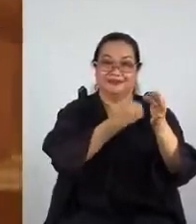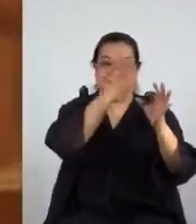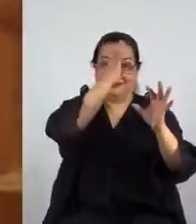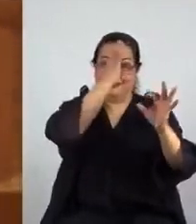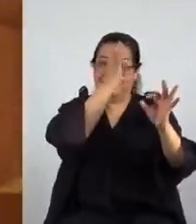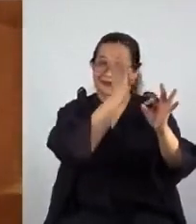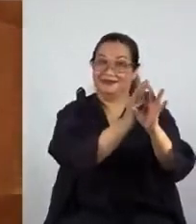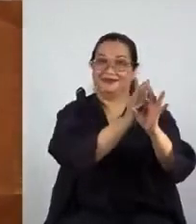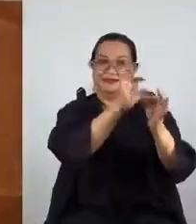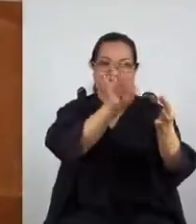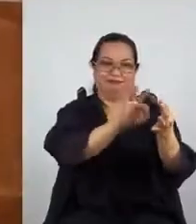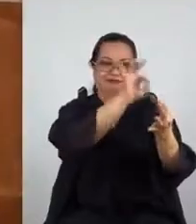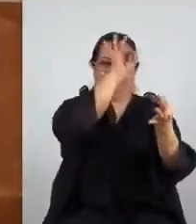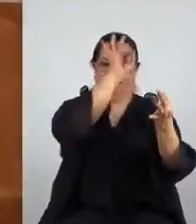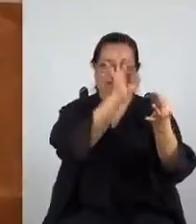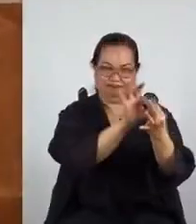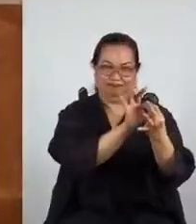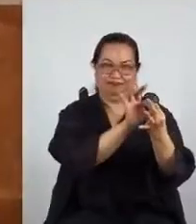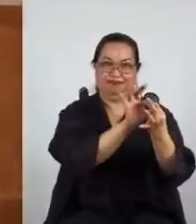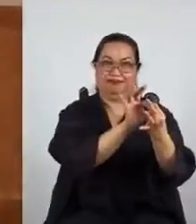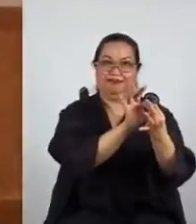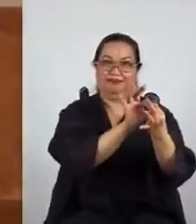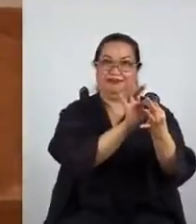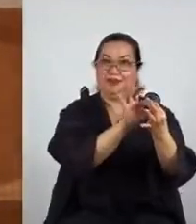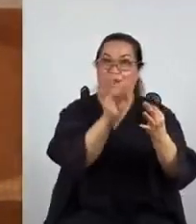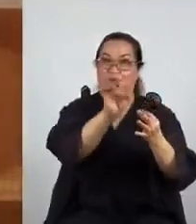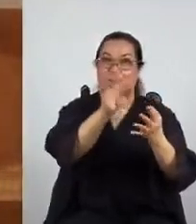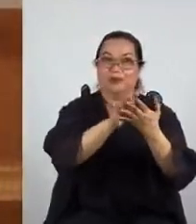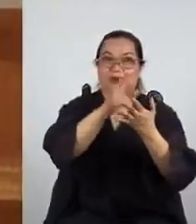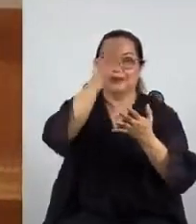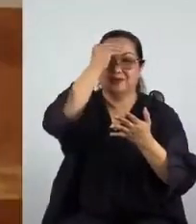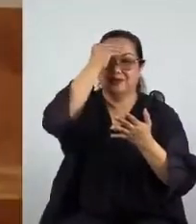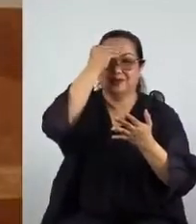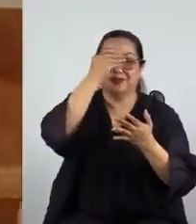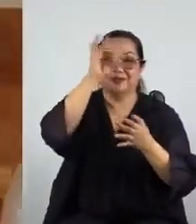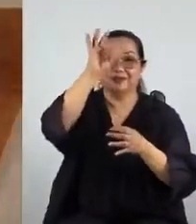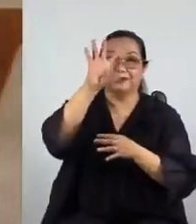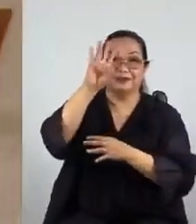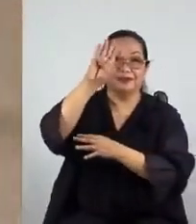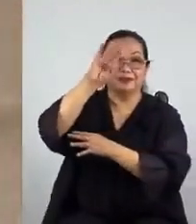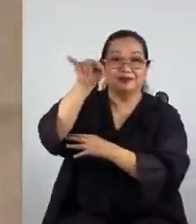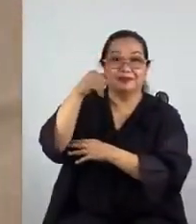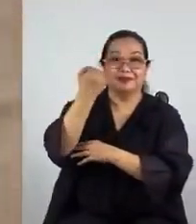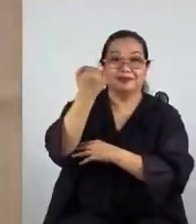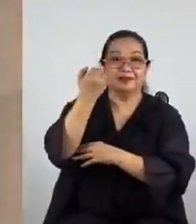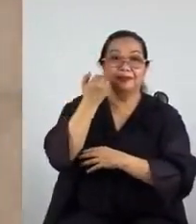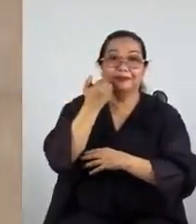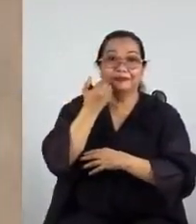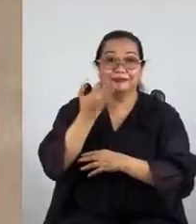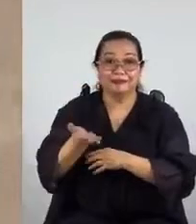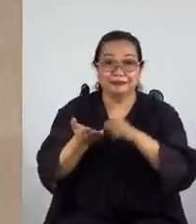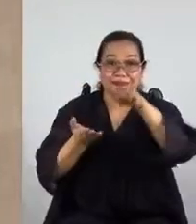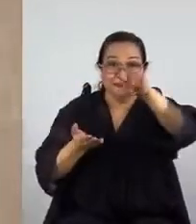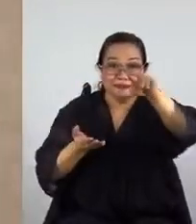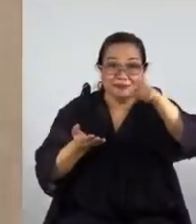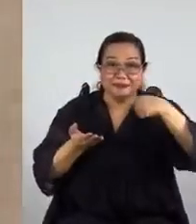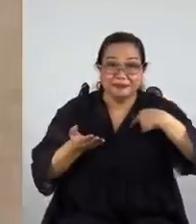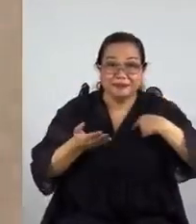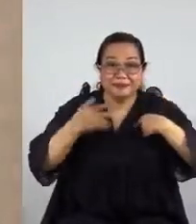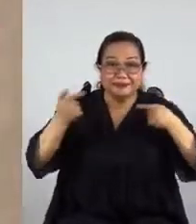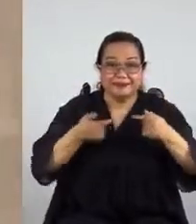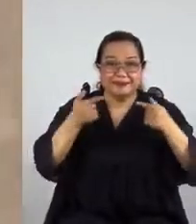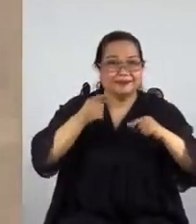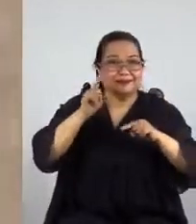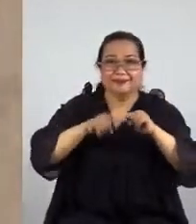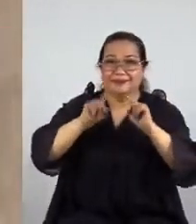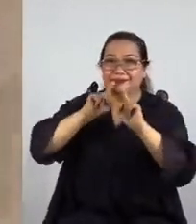faith. What did we learn from Pastor BJ's sermon the last time? We were dead in sin. We cannot even